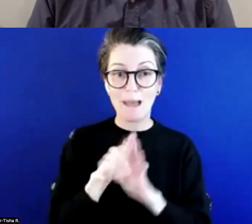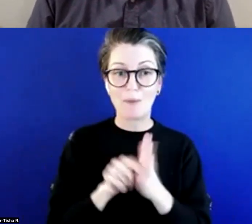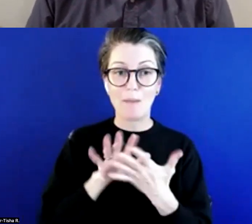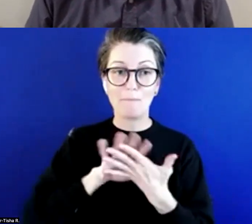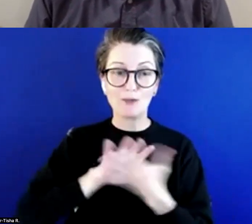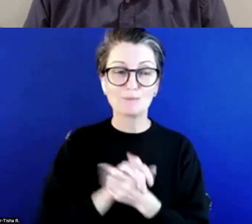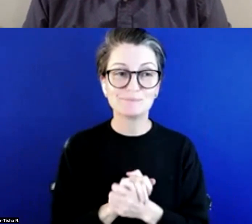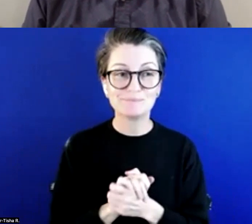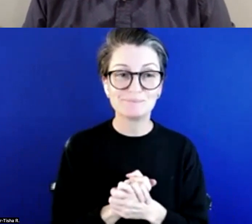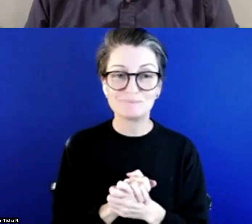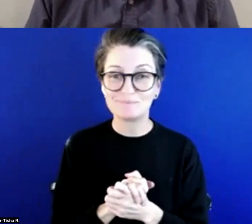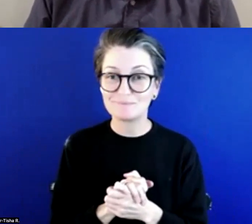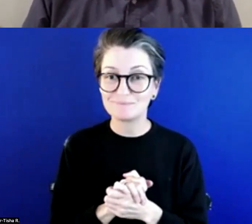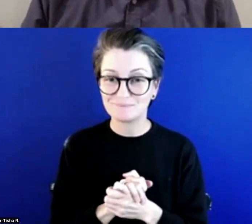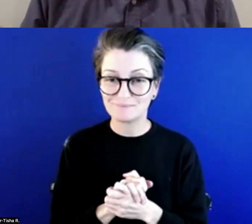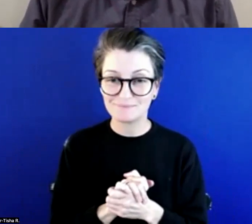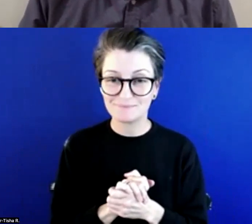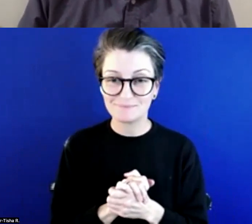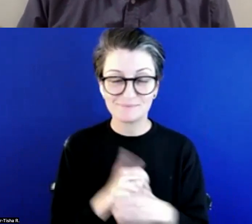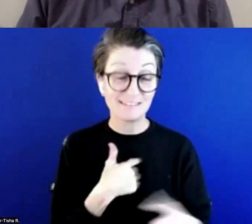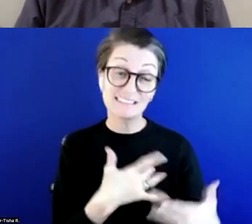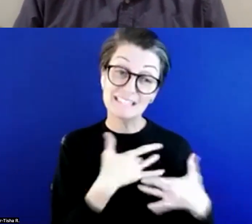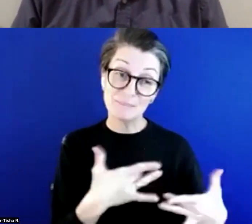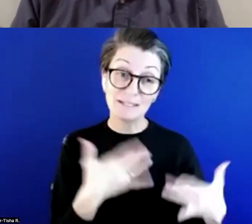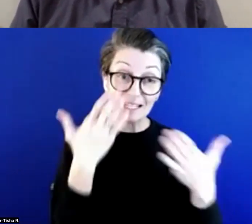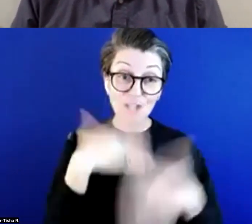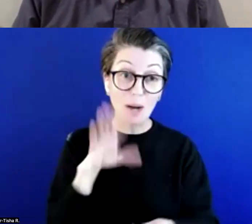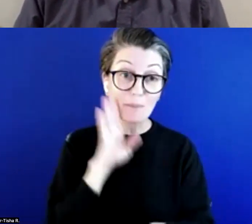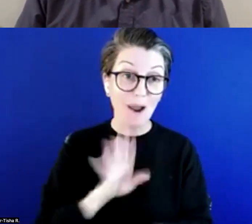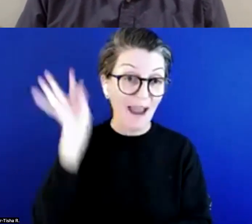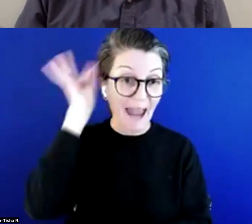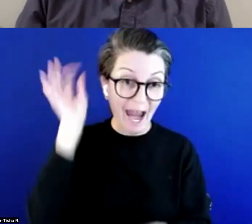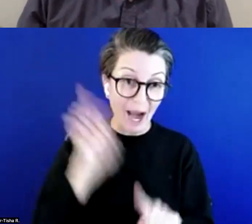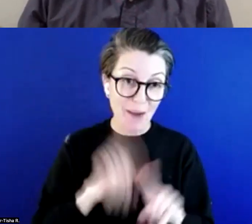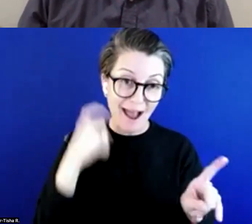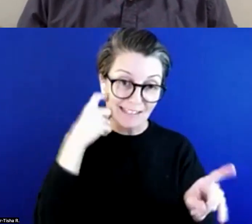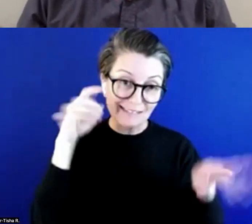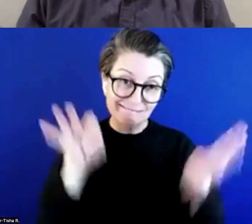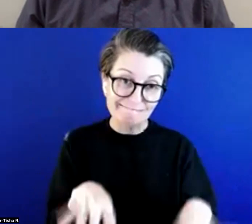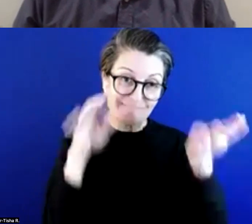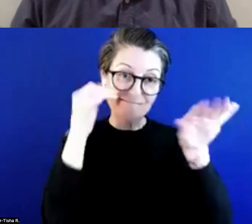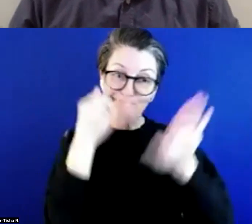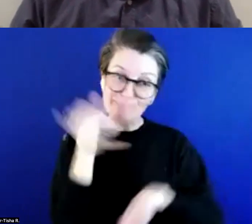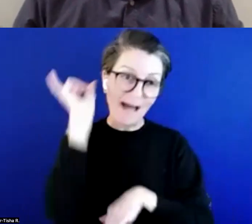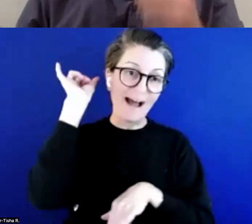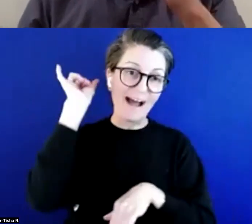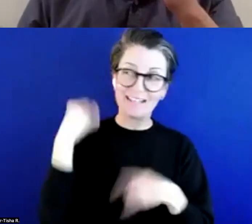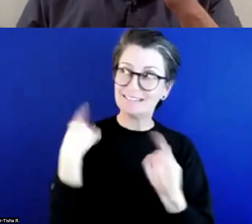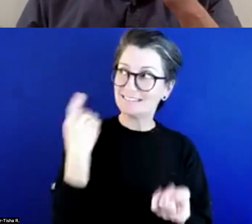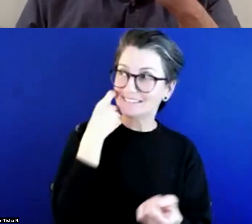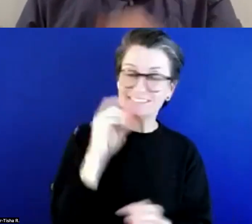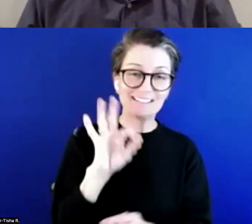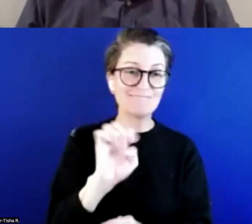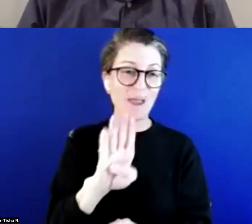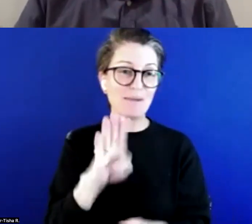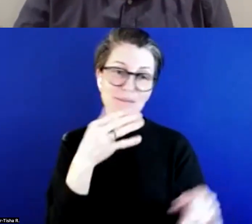and I typically have dark brown hair, but I have bleach blonde hair. I've had that since February. So